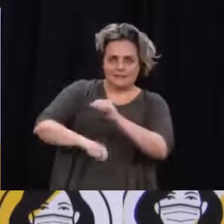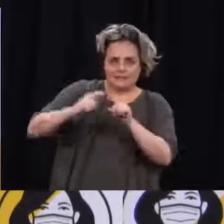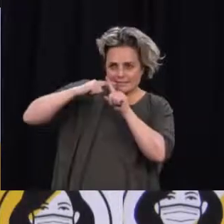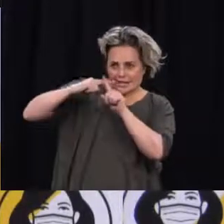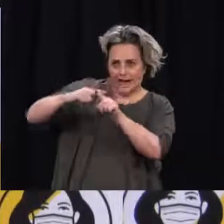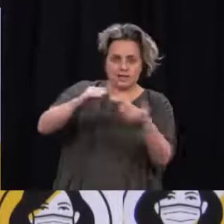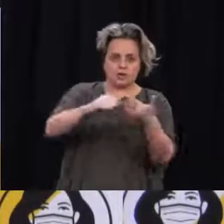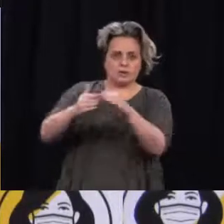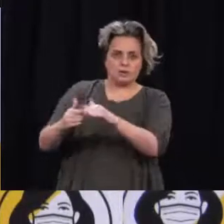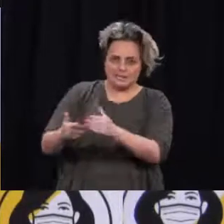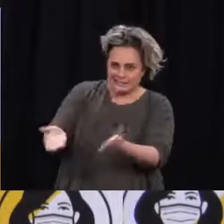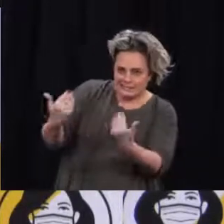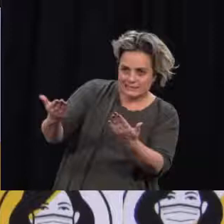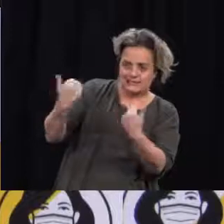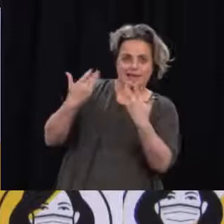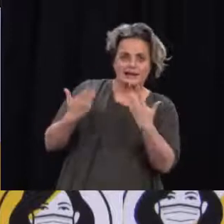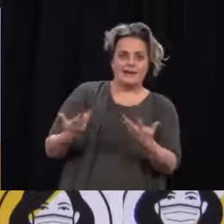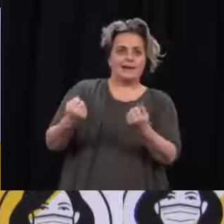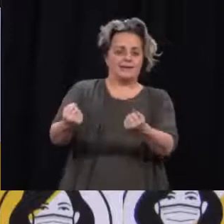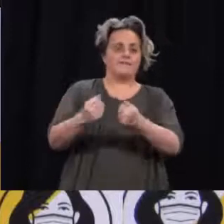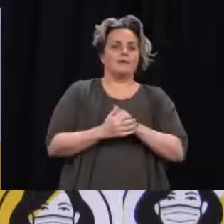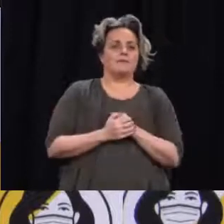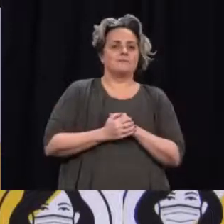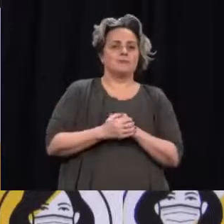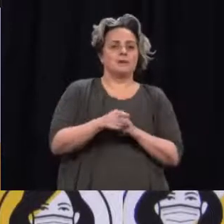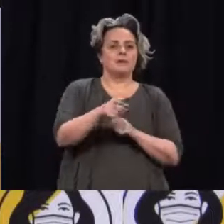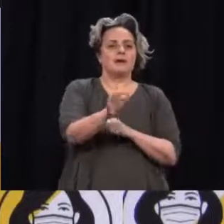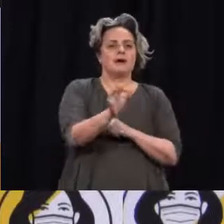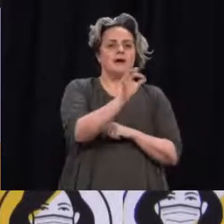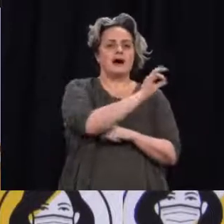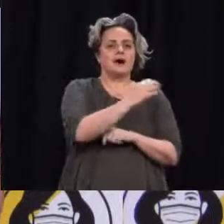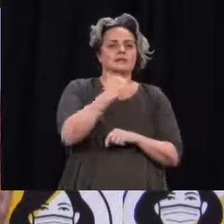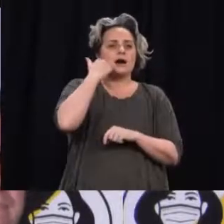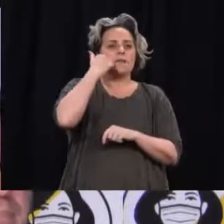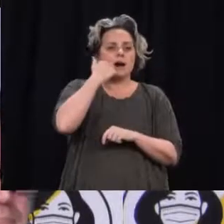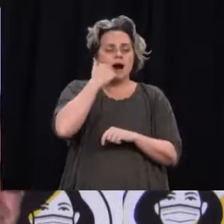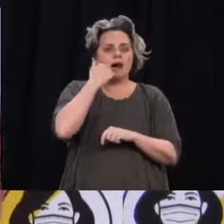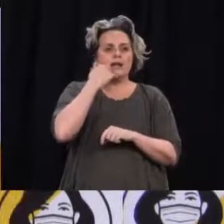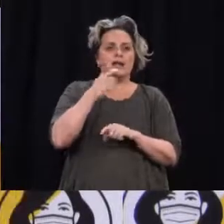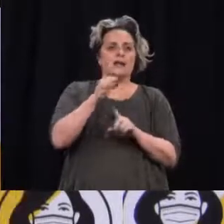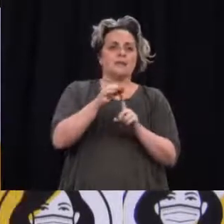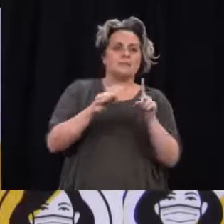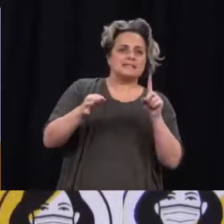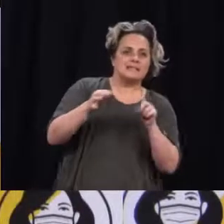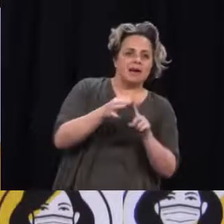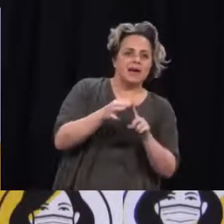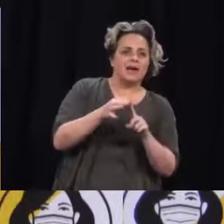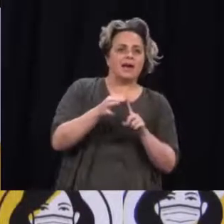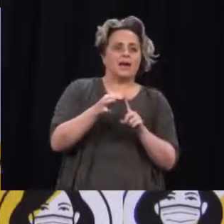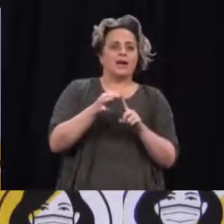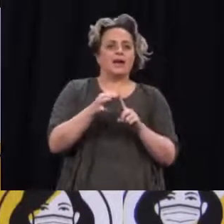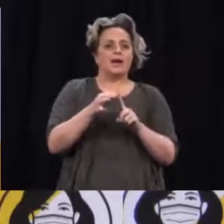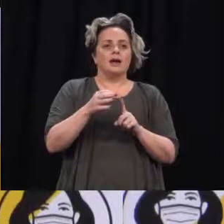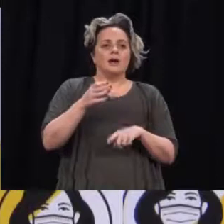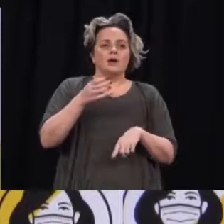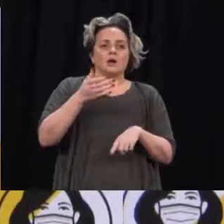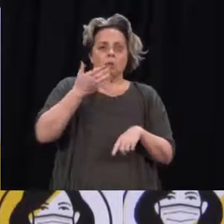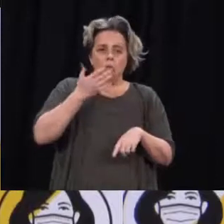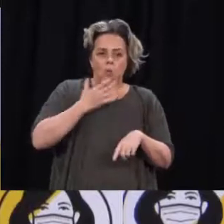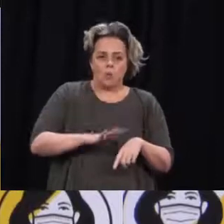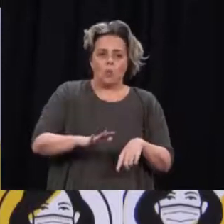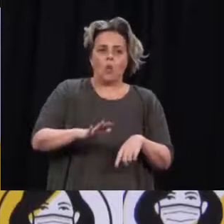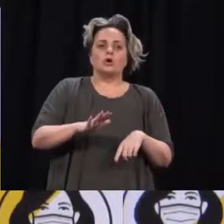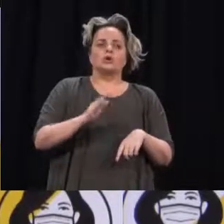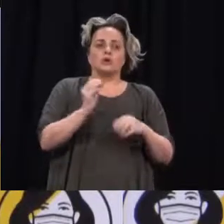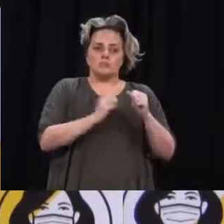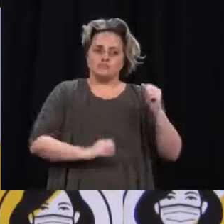that community. Pacifica are pushing for a first approach where Māori and Pacifica will be prioritised with